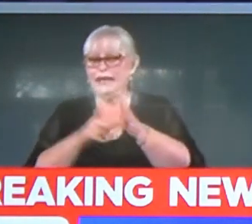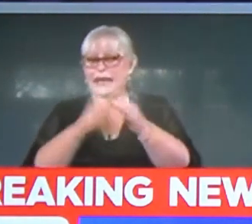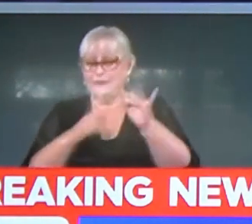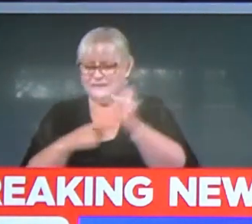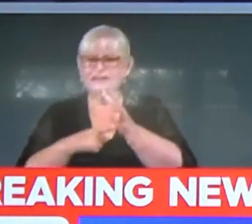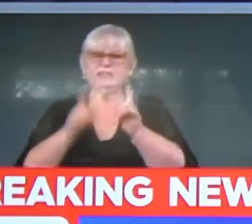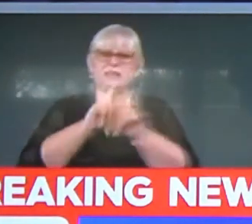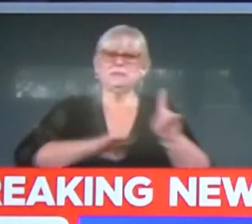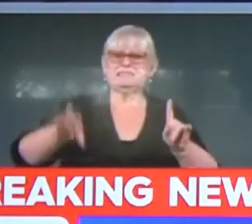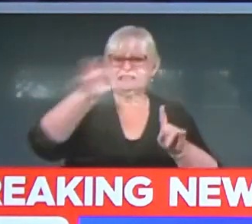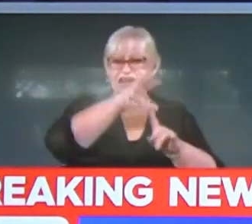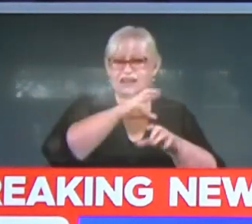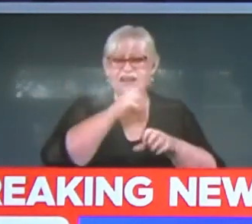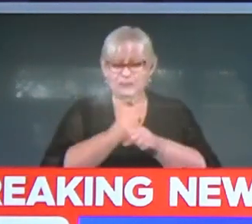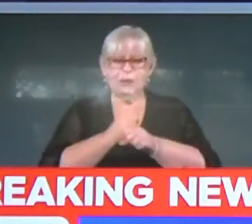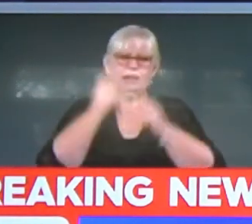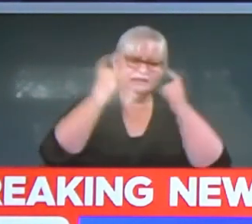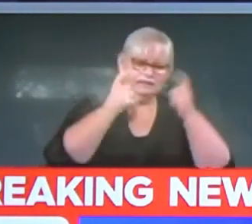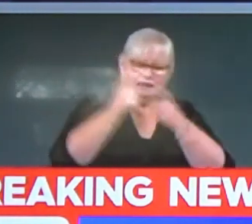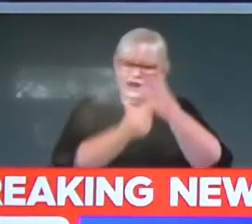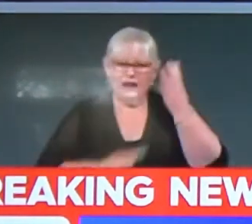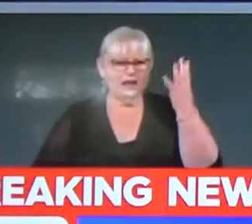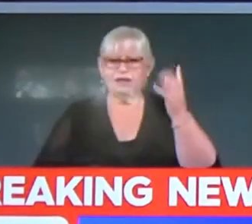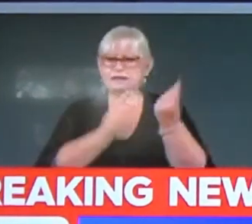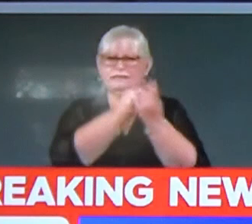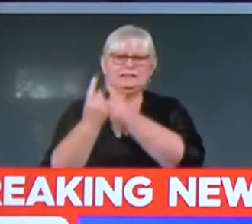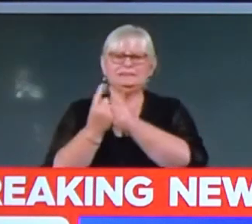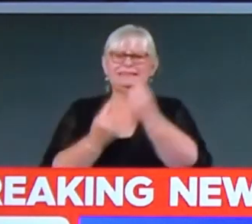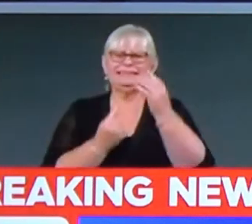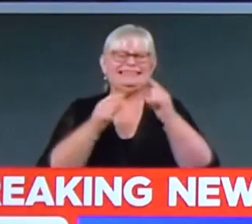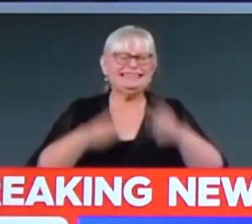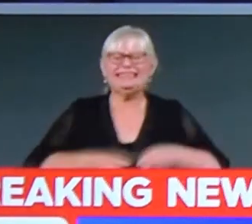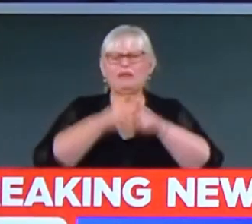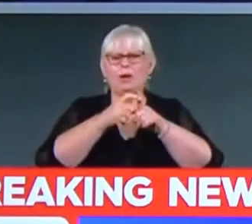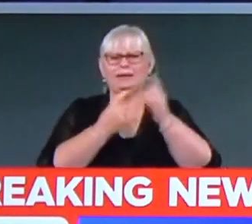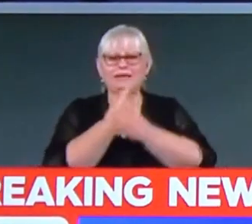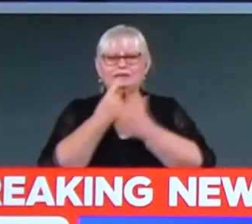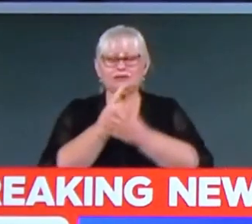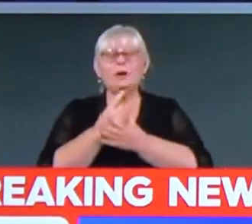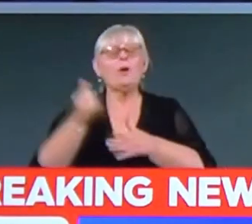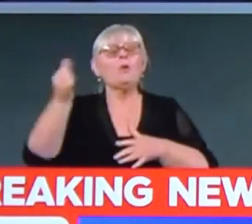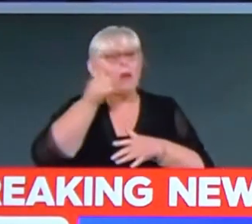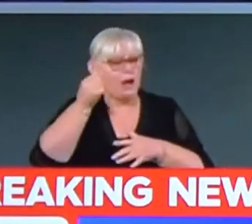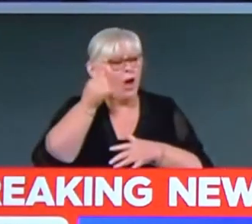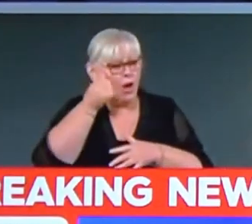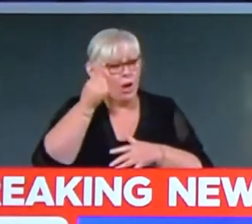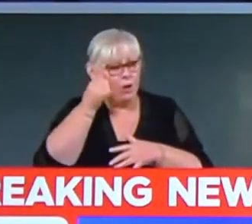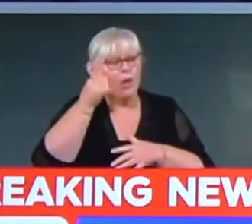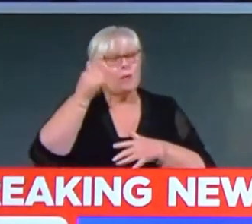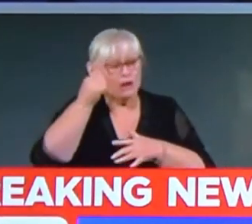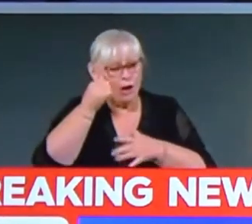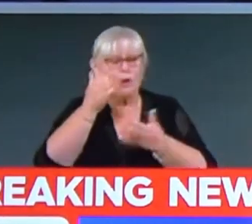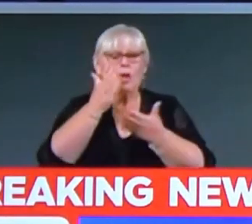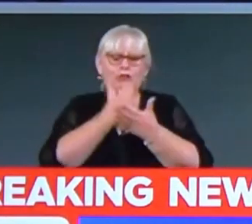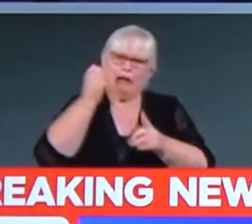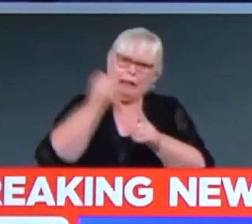also, and we've considered the many, many difficult issues we are having to address. We are not unconscious of the real impacts